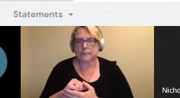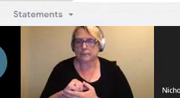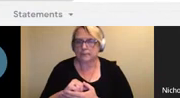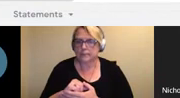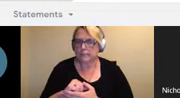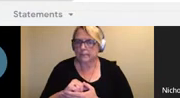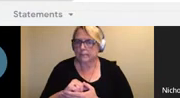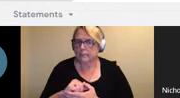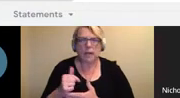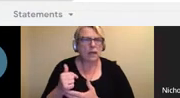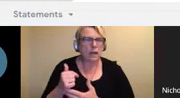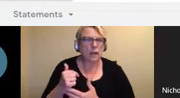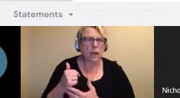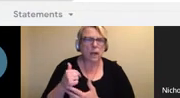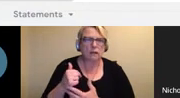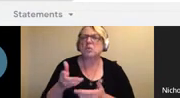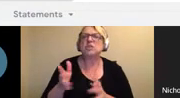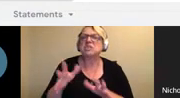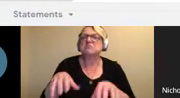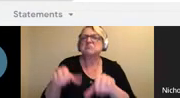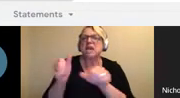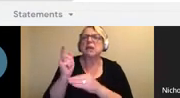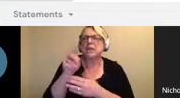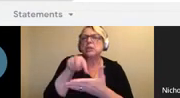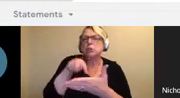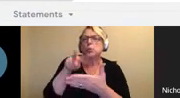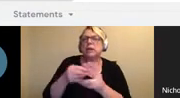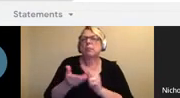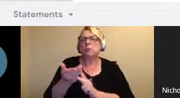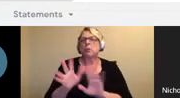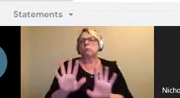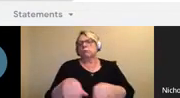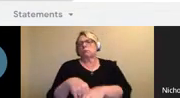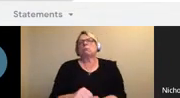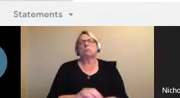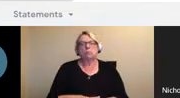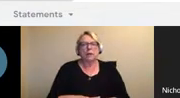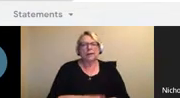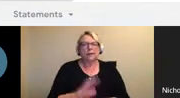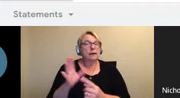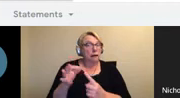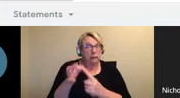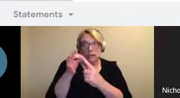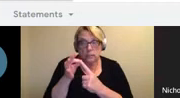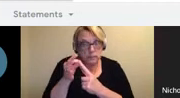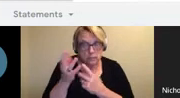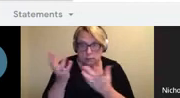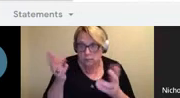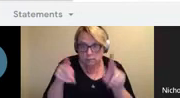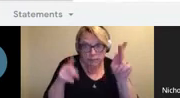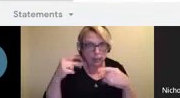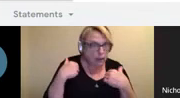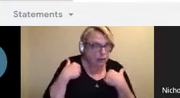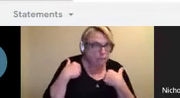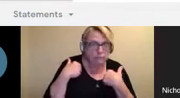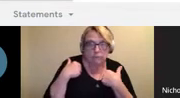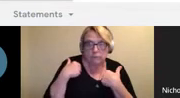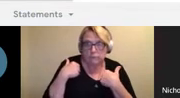So I'll give you all just another minute, unless there are issues, unless people have,